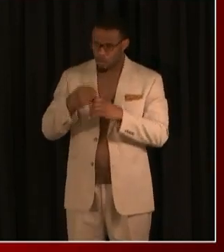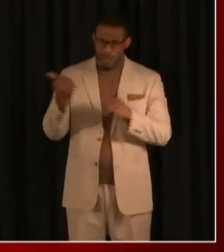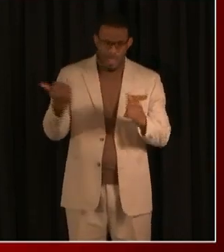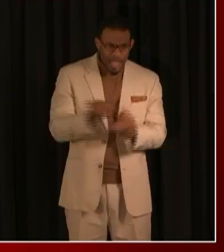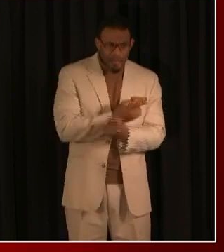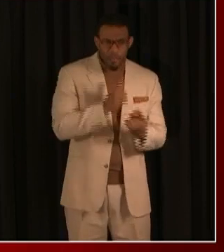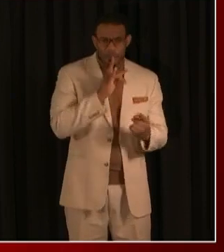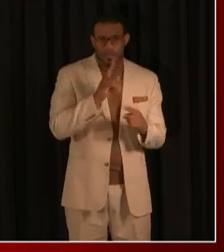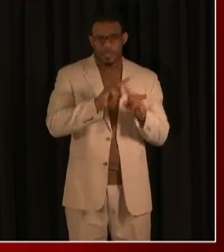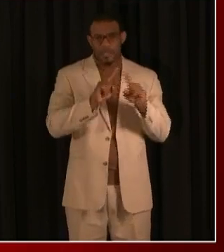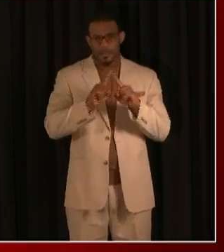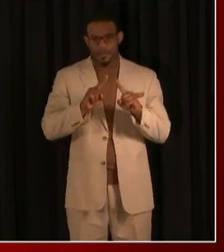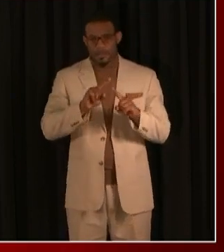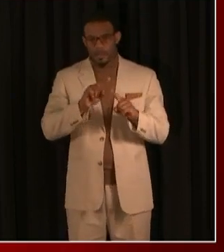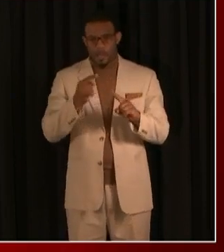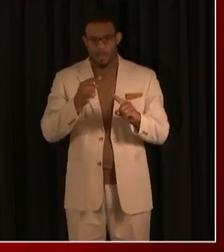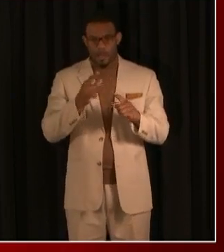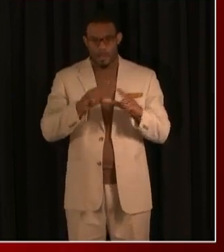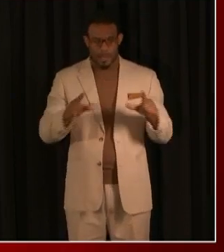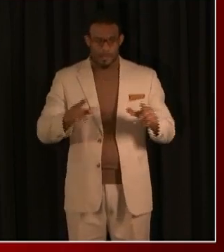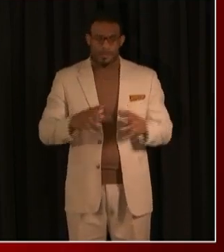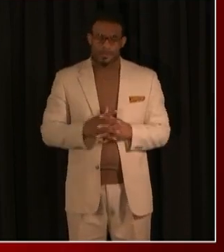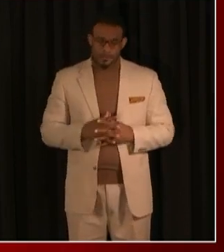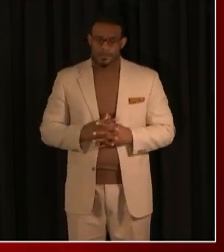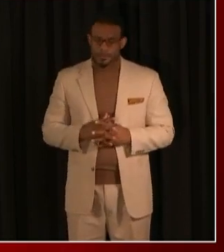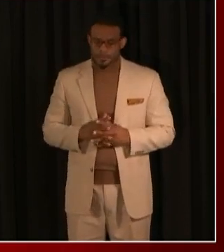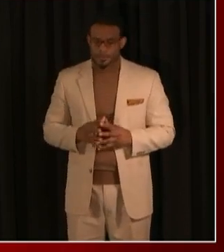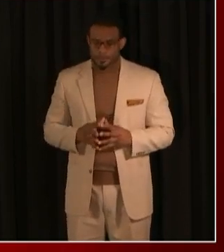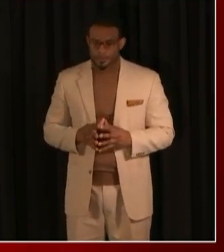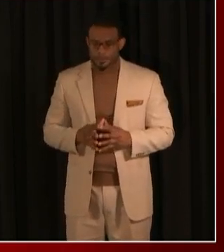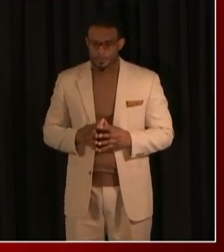others who speak the other official languages of the district.